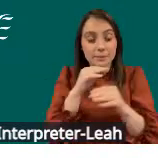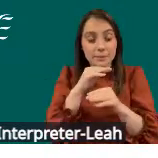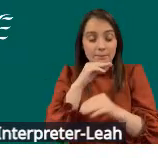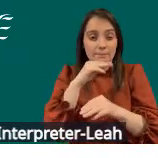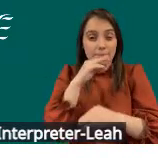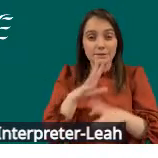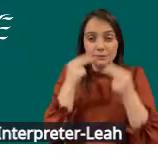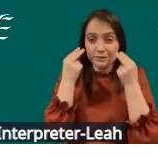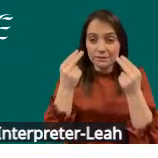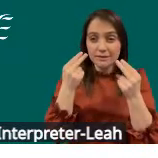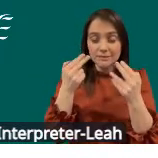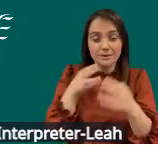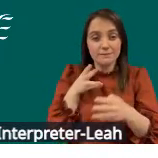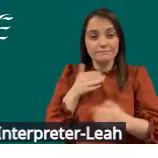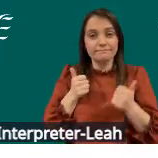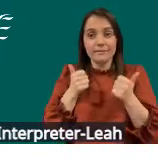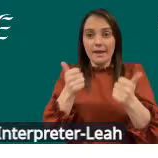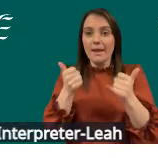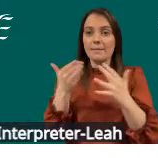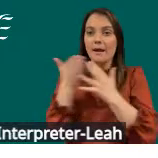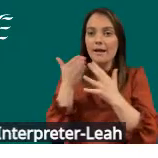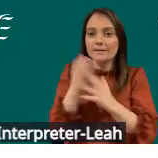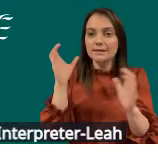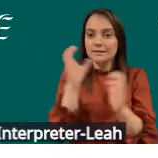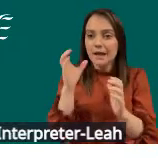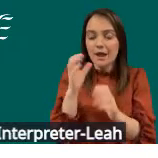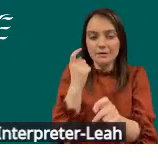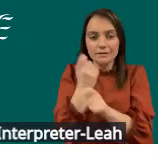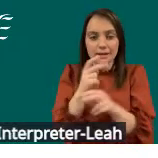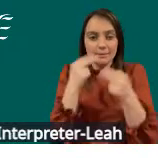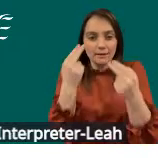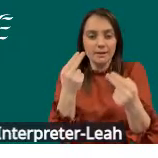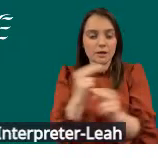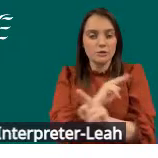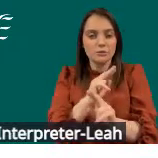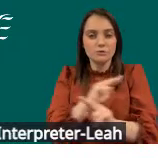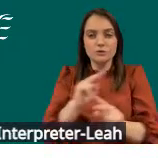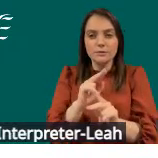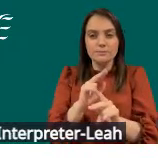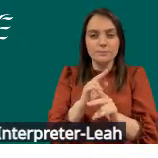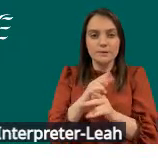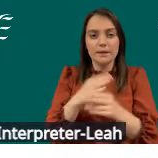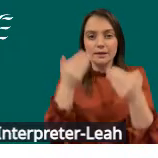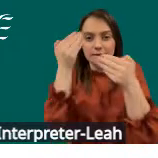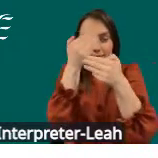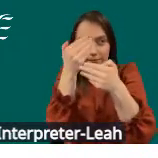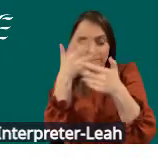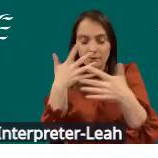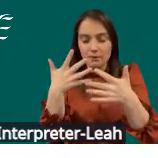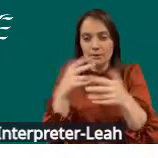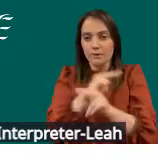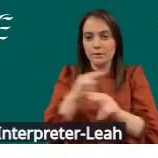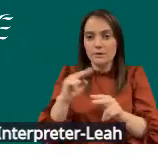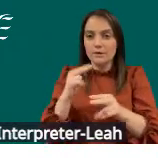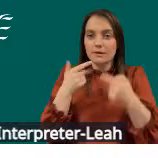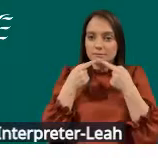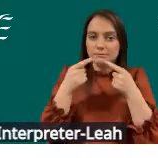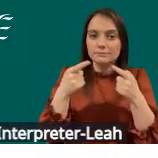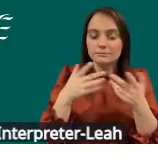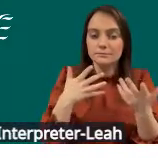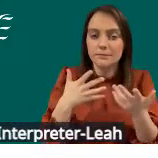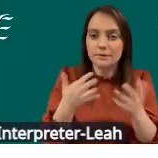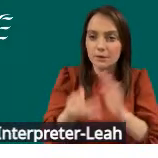care where they need it, when they need it, and that no one should be suffering in the shadows and secrecy, and that people should realize that if you're in